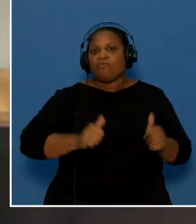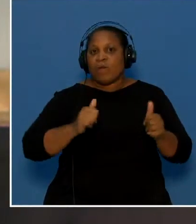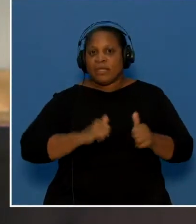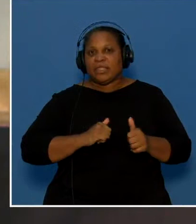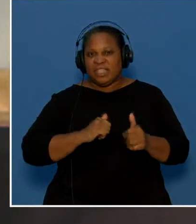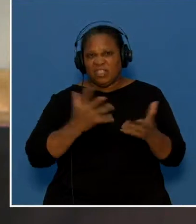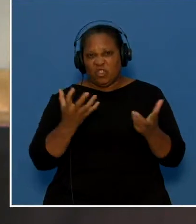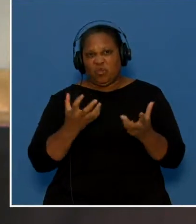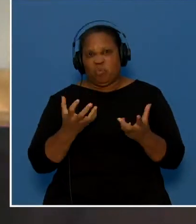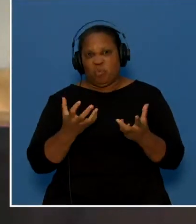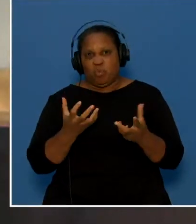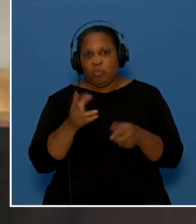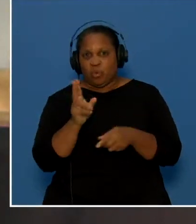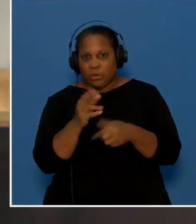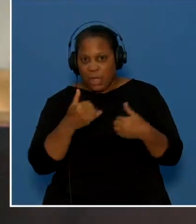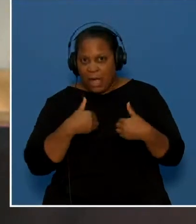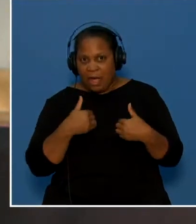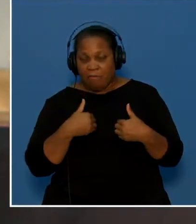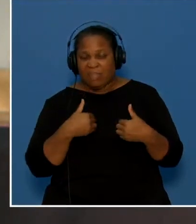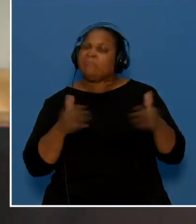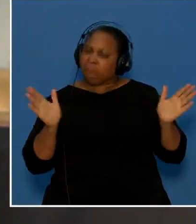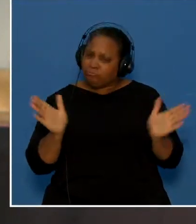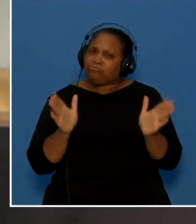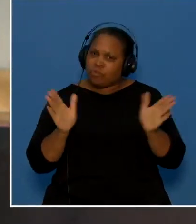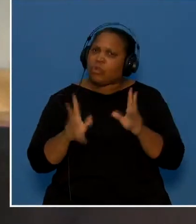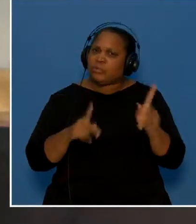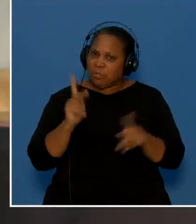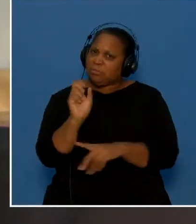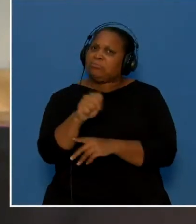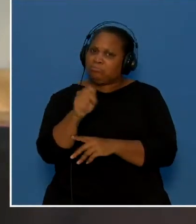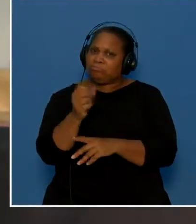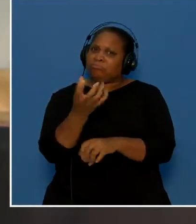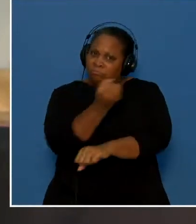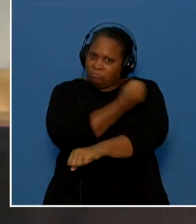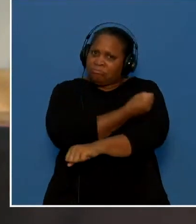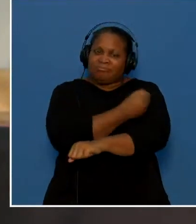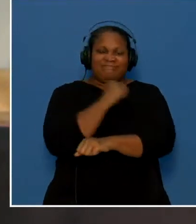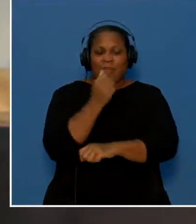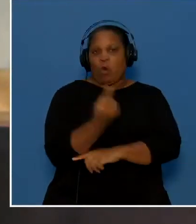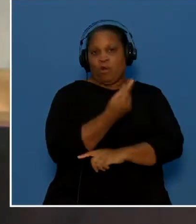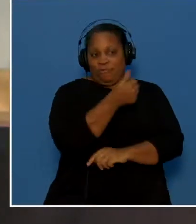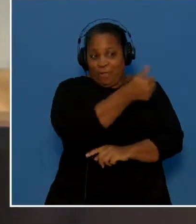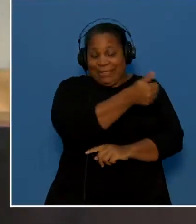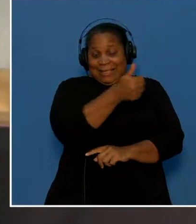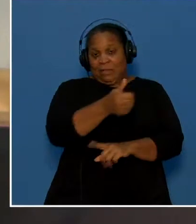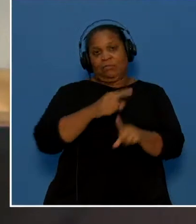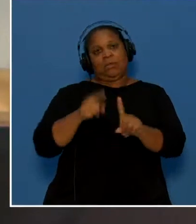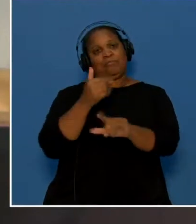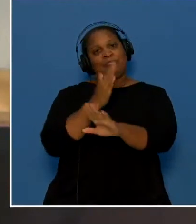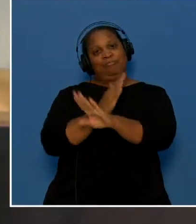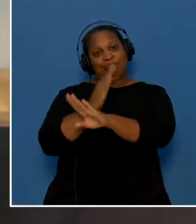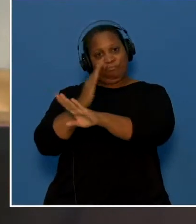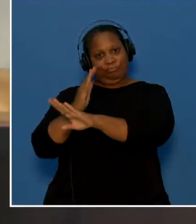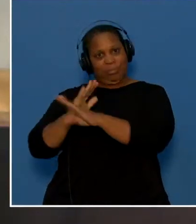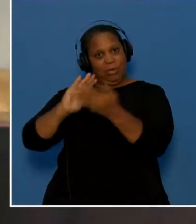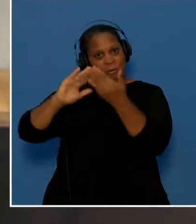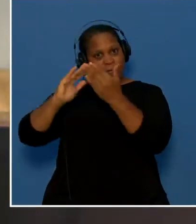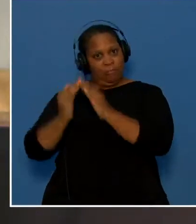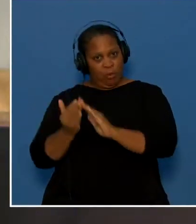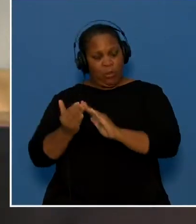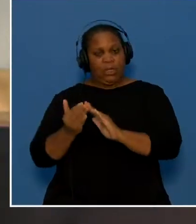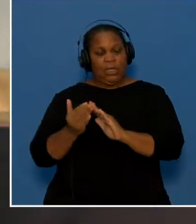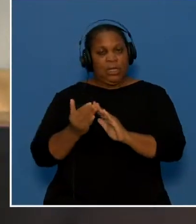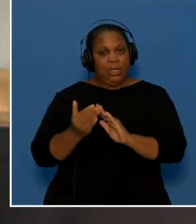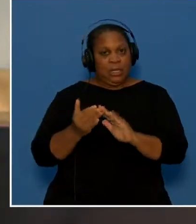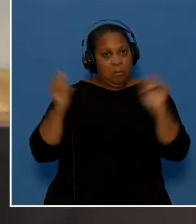have it and avail themselves of it. And we are certainly encouraging people to do so, not just for themselves, but for the protection of the community as a whole. So